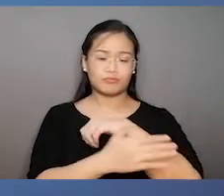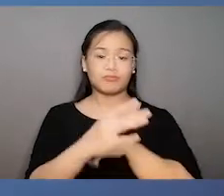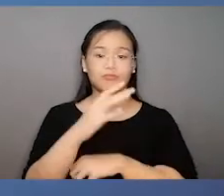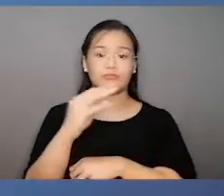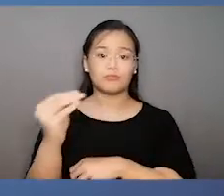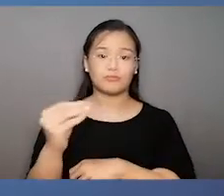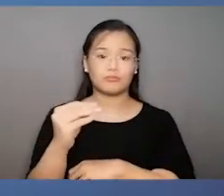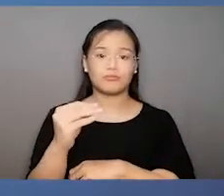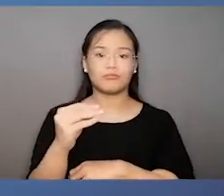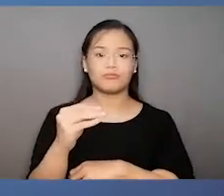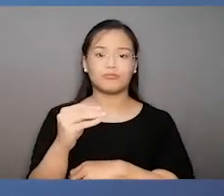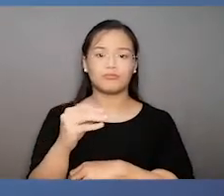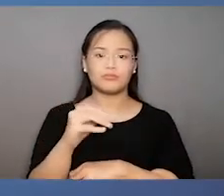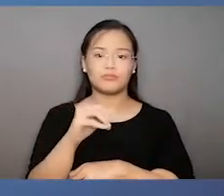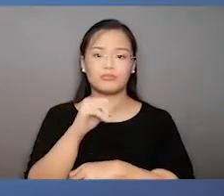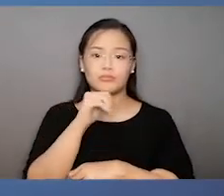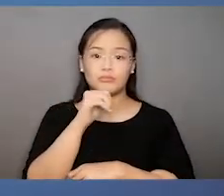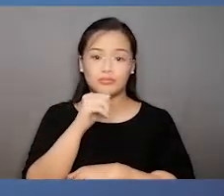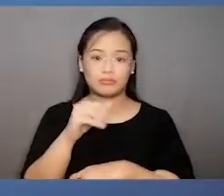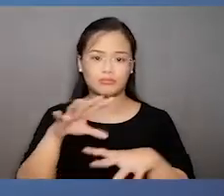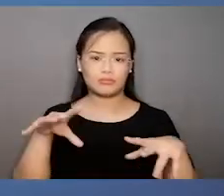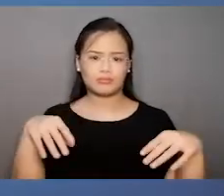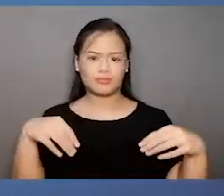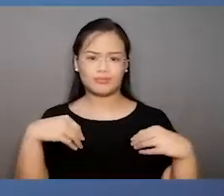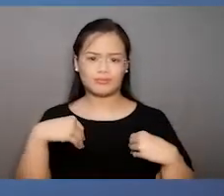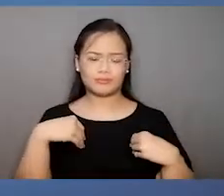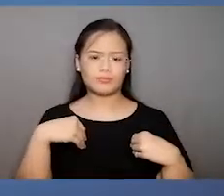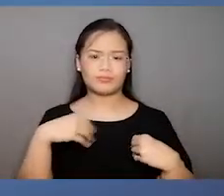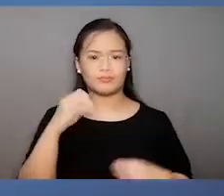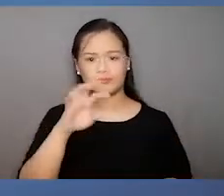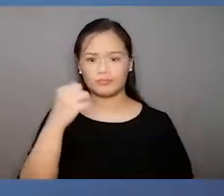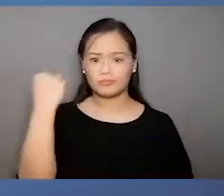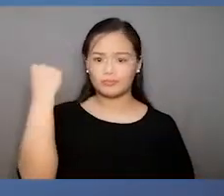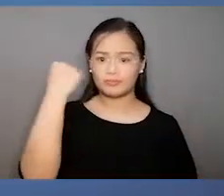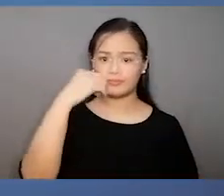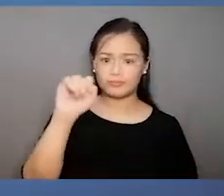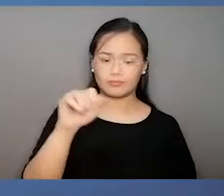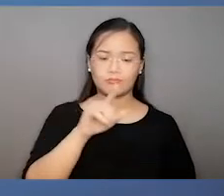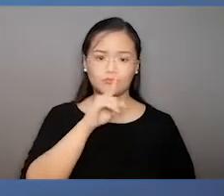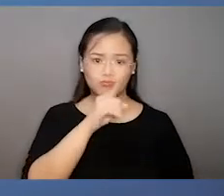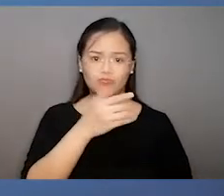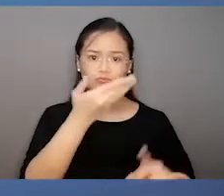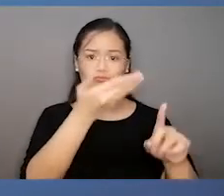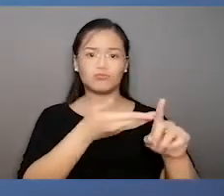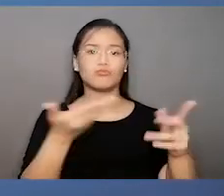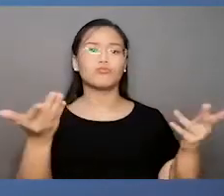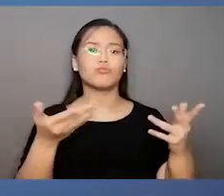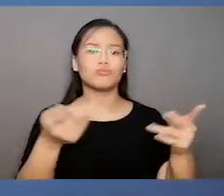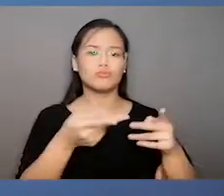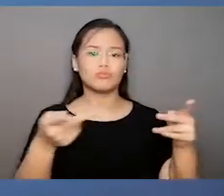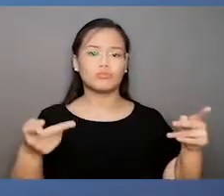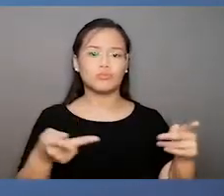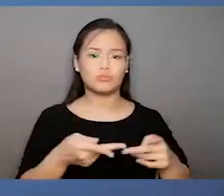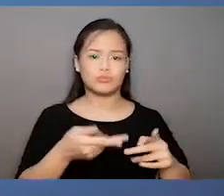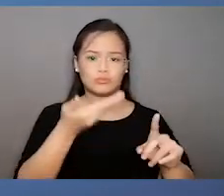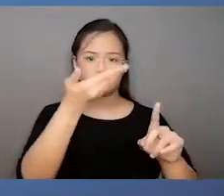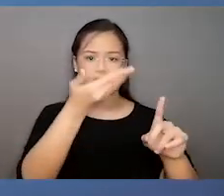acknowledge the deprivation of liberty or by the concealment of the fate or whereabouts of the disappeared